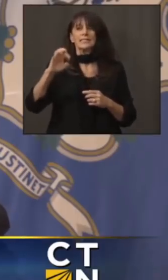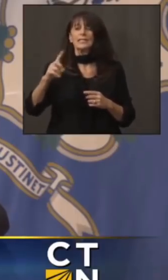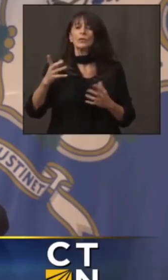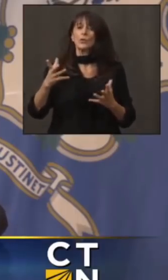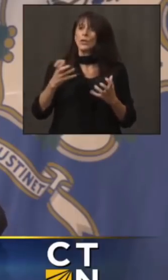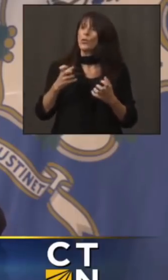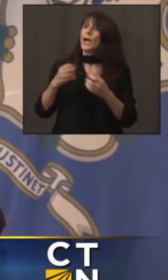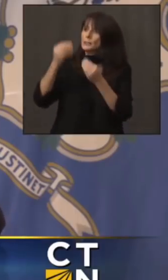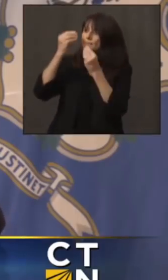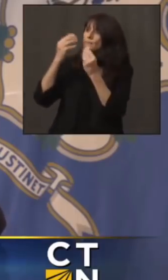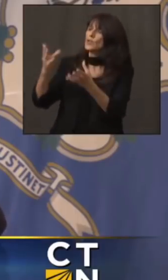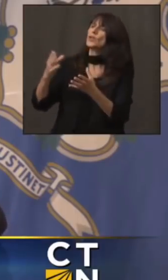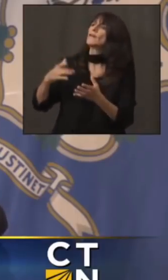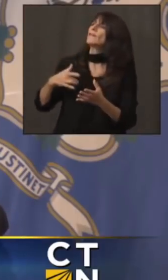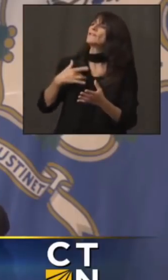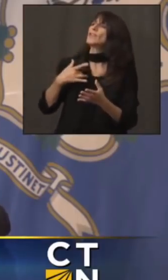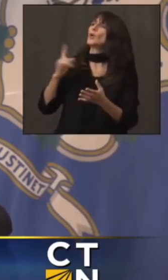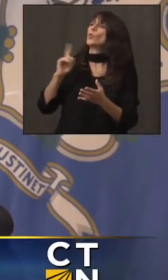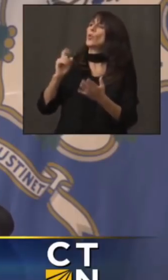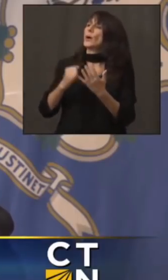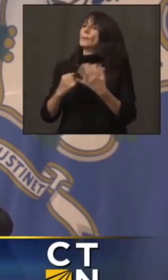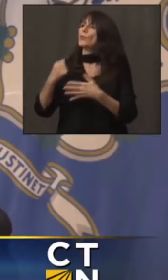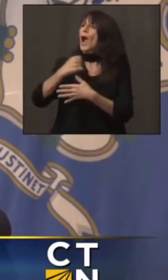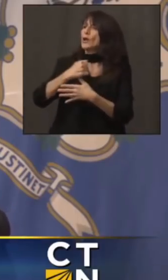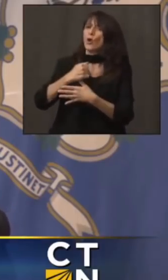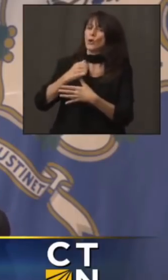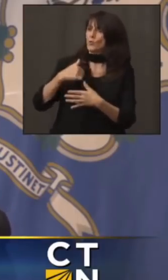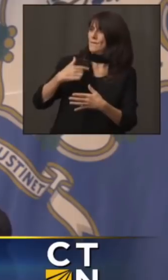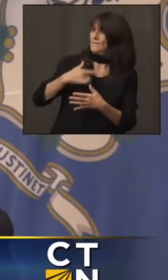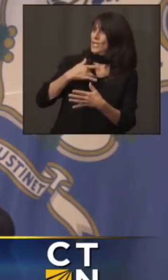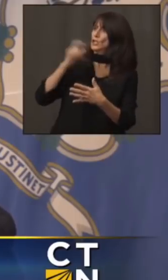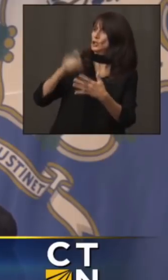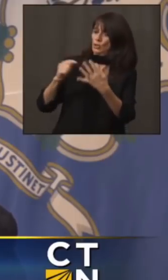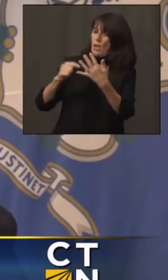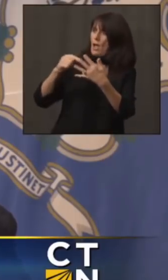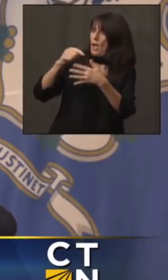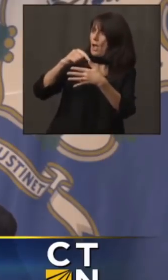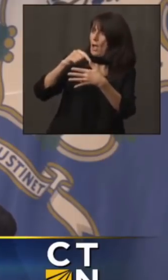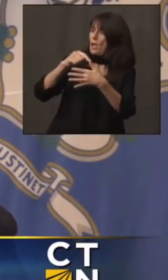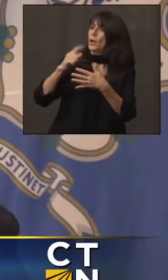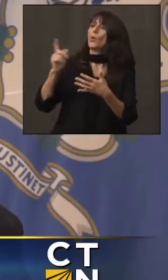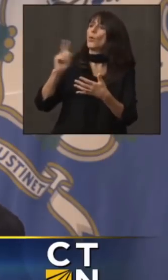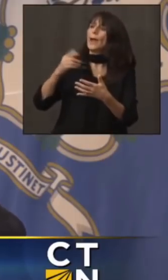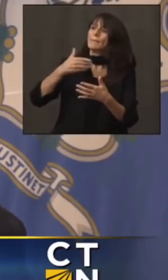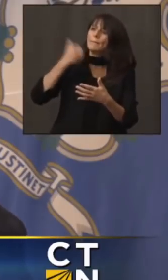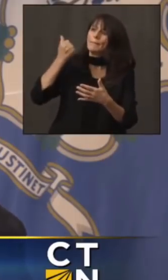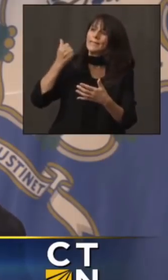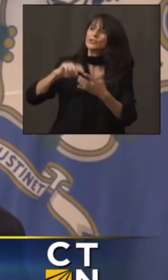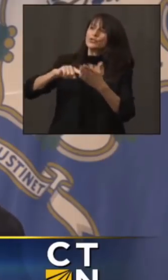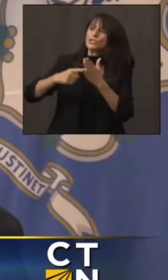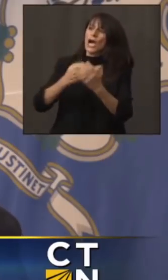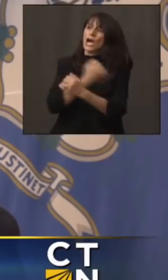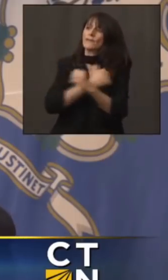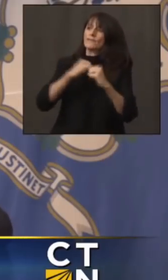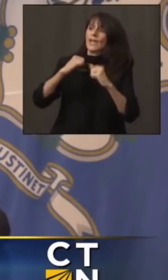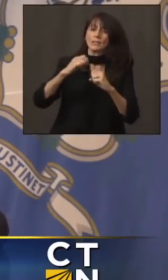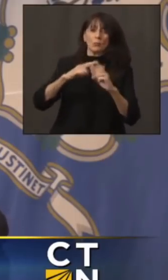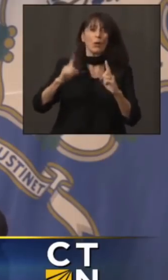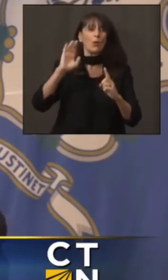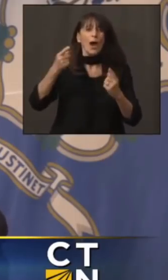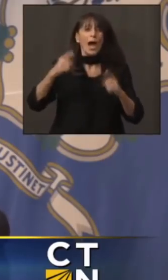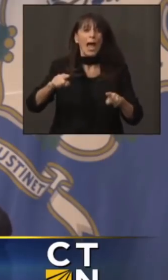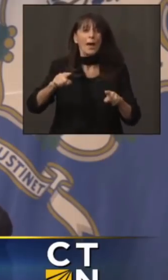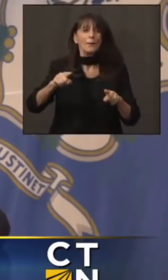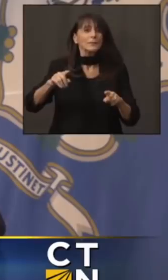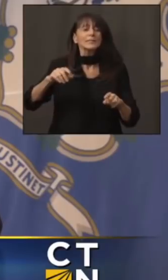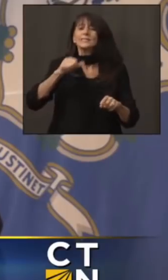should be distributed, what are the priority populations, how we think it'll be the most effective. And that's what they've asked us to do, and that's what